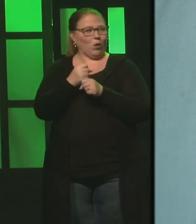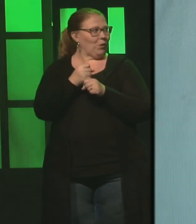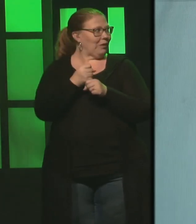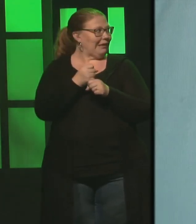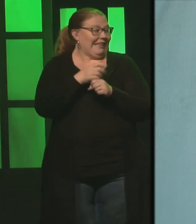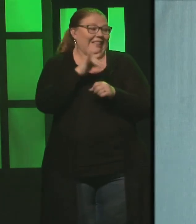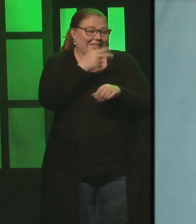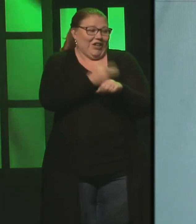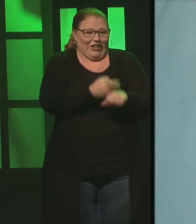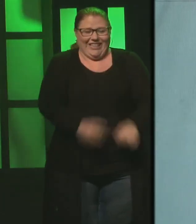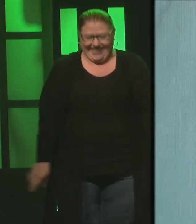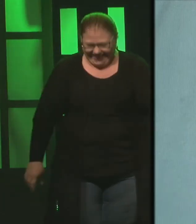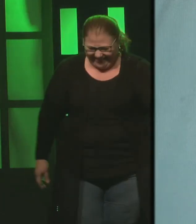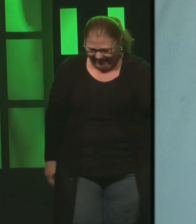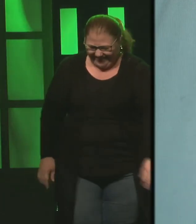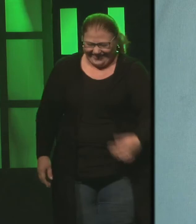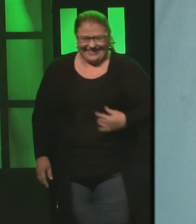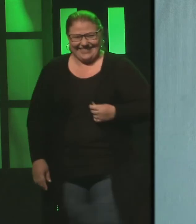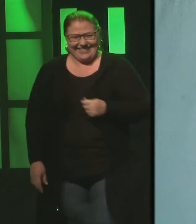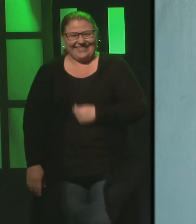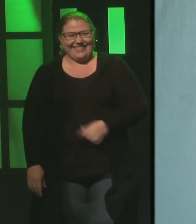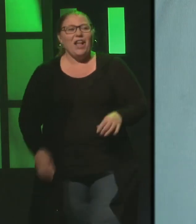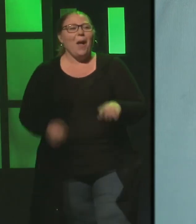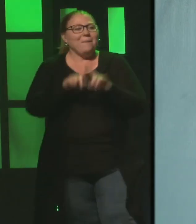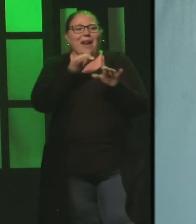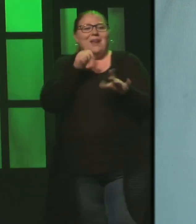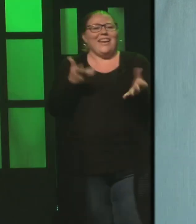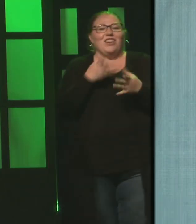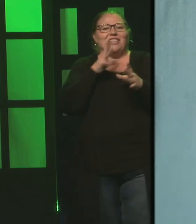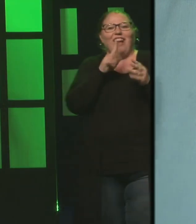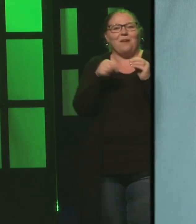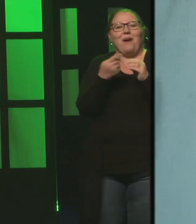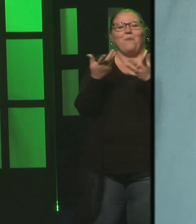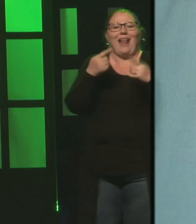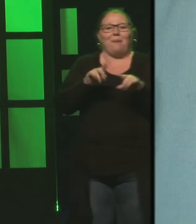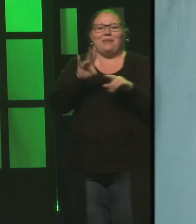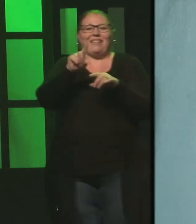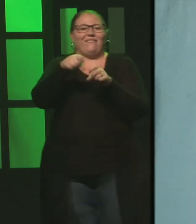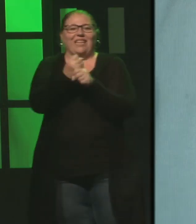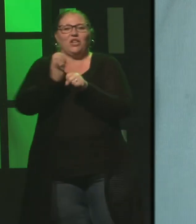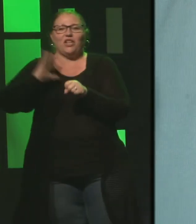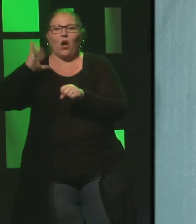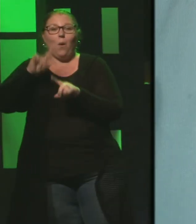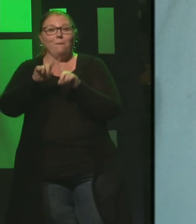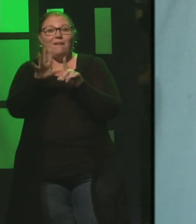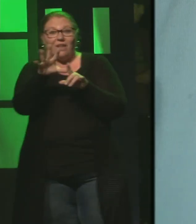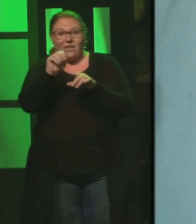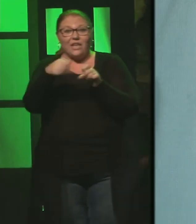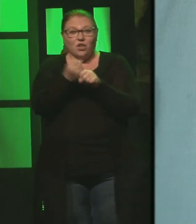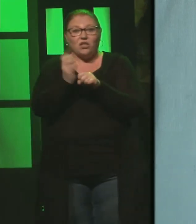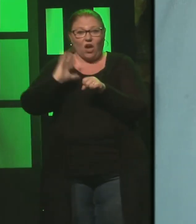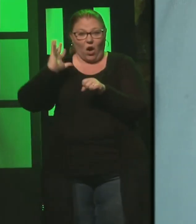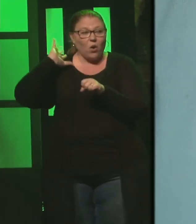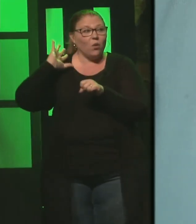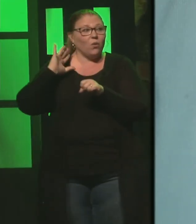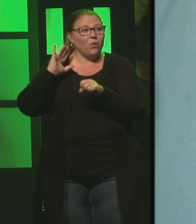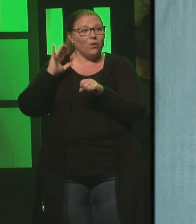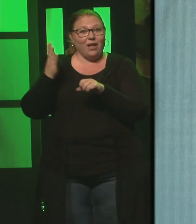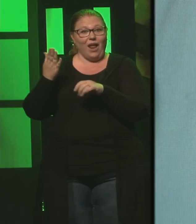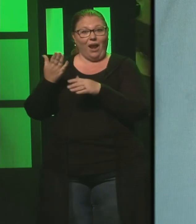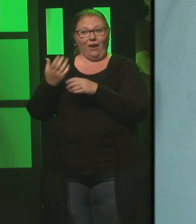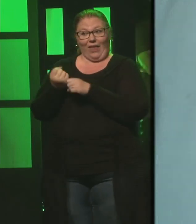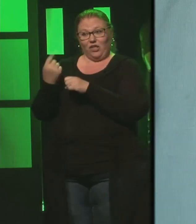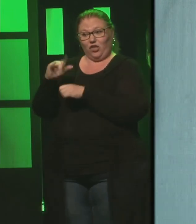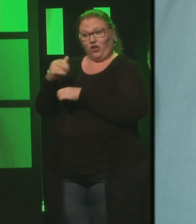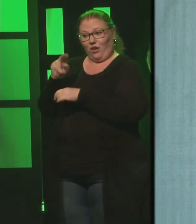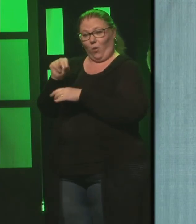But I'm not here to talk about what happened 70 years ago. but 50 years ago, last January, when